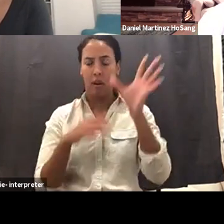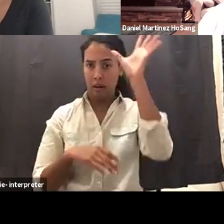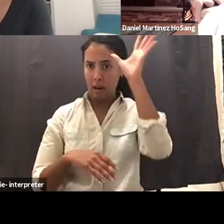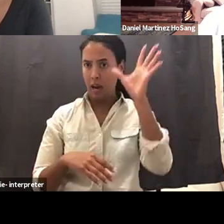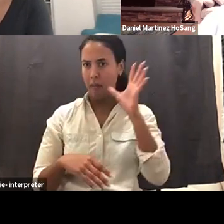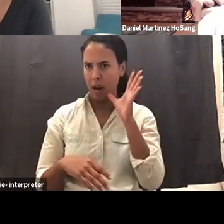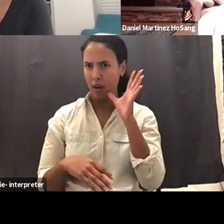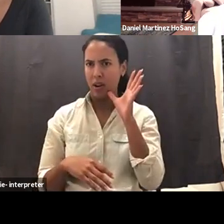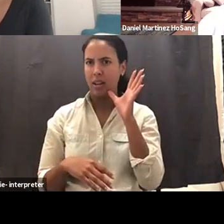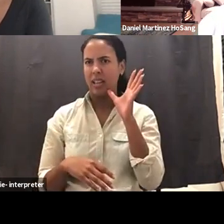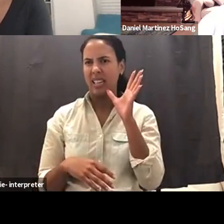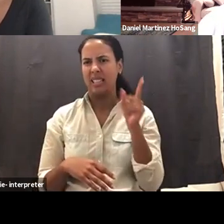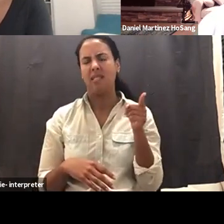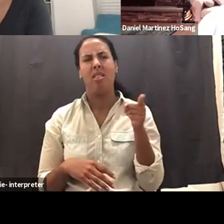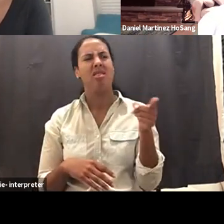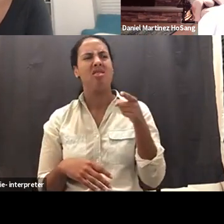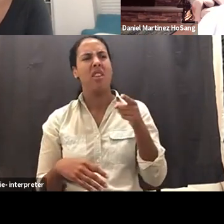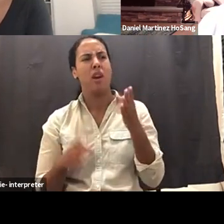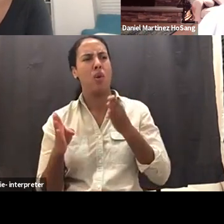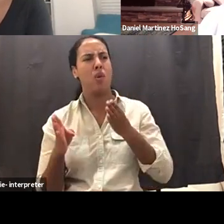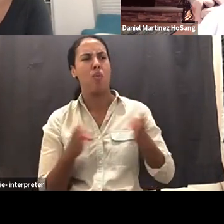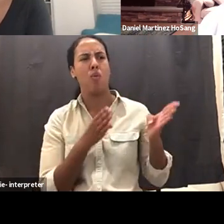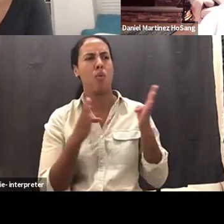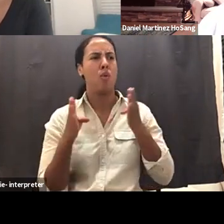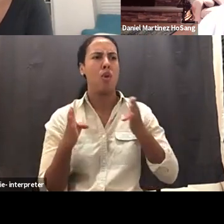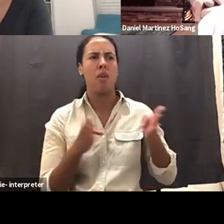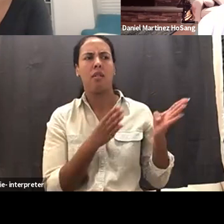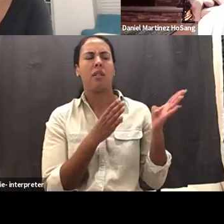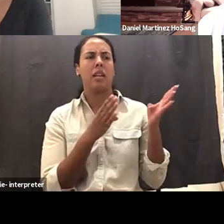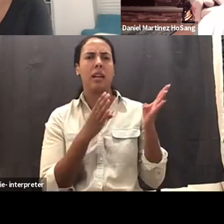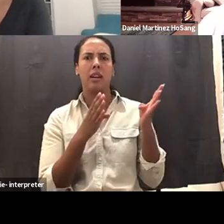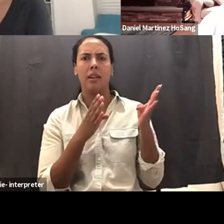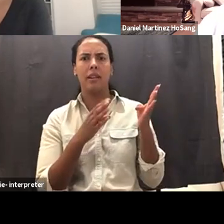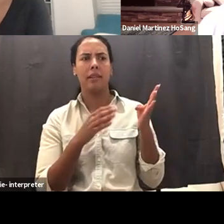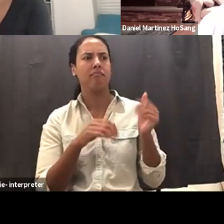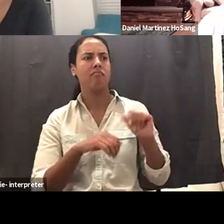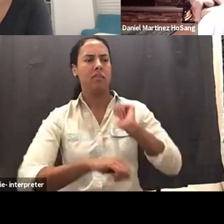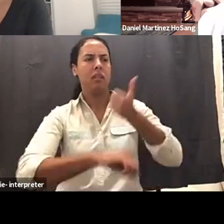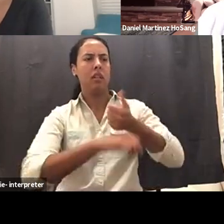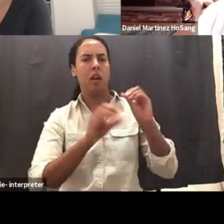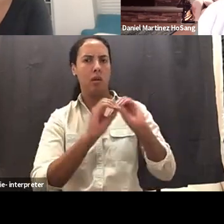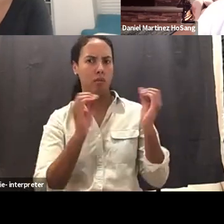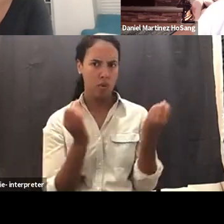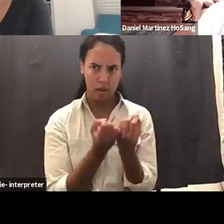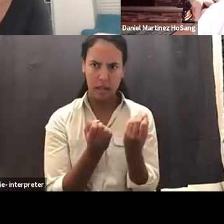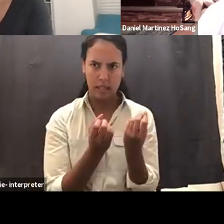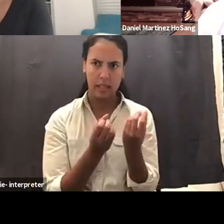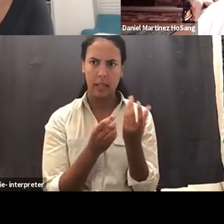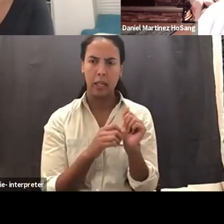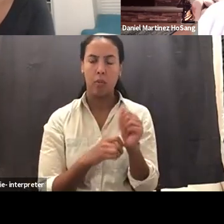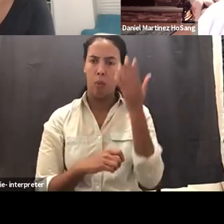to schools like Stuyvesant, Bronx High School of Science, and others. And other steps that the New York Board of Education was taking to